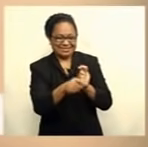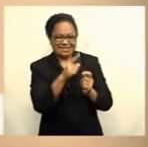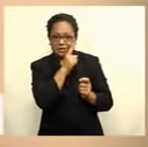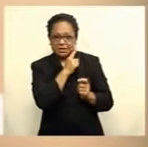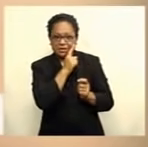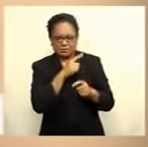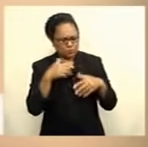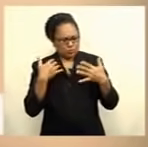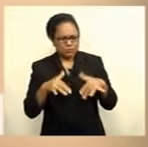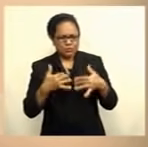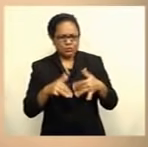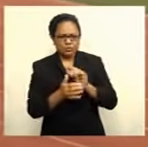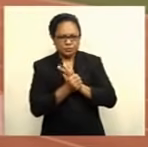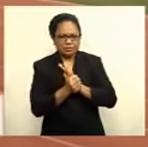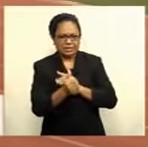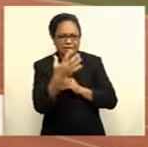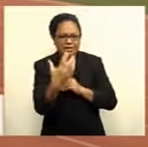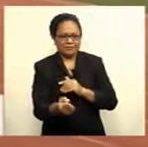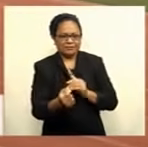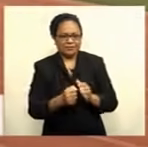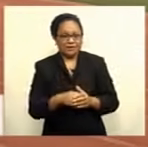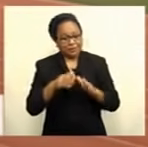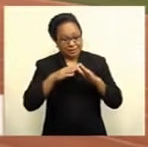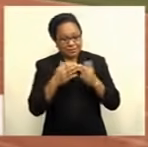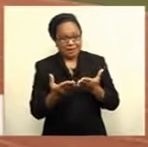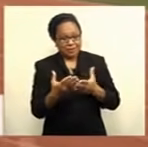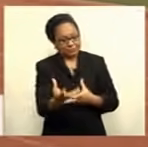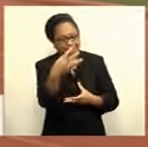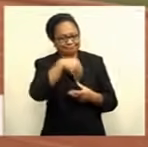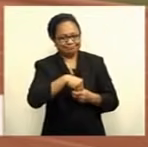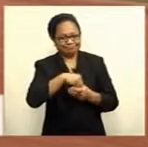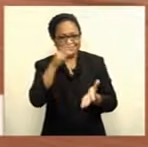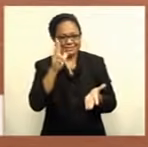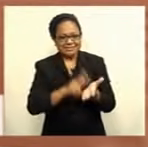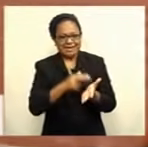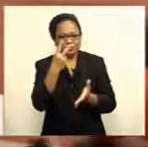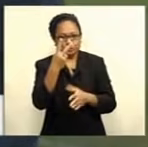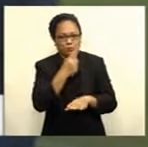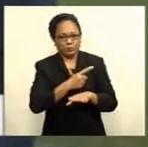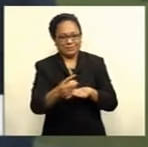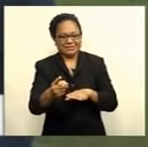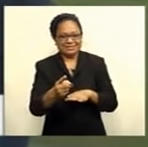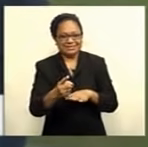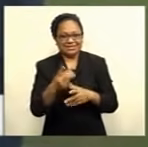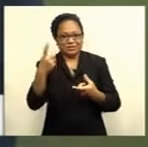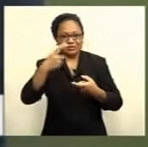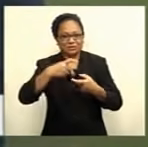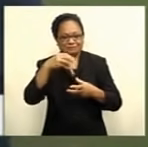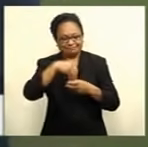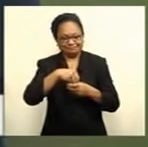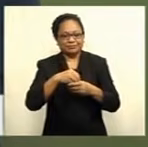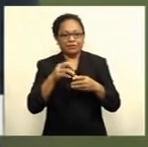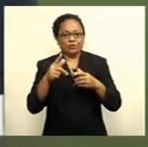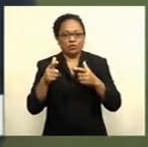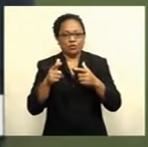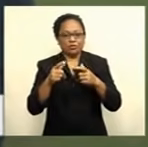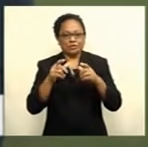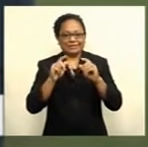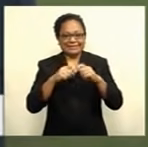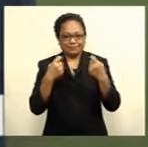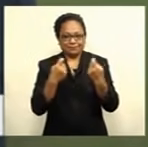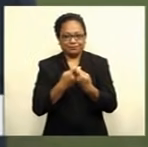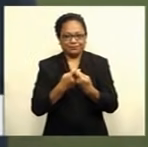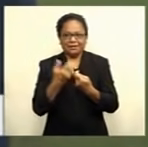very impressive, and we've signed her for the next 2 weeks to join our squad. Since making headlines at the Tokyo